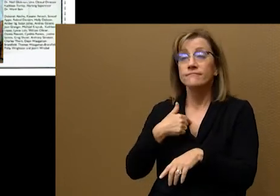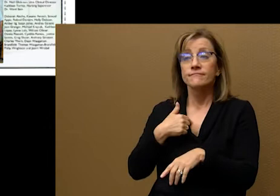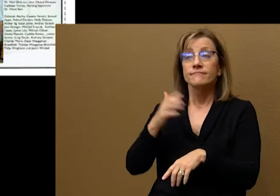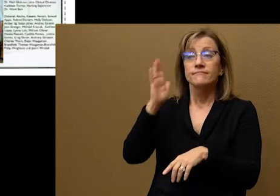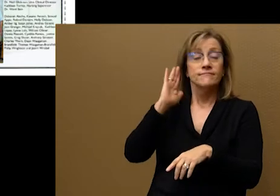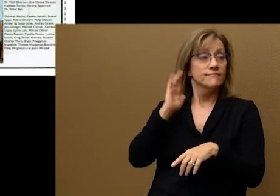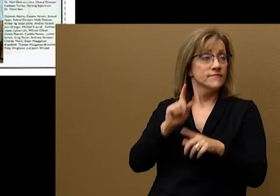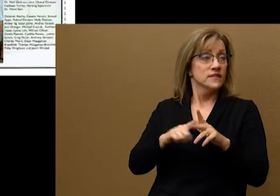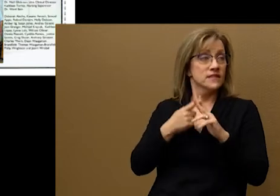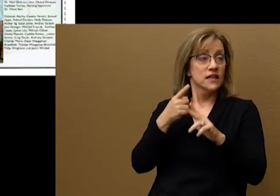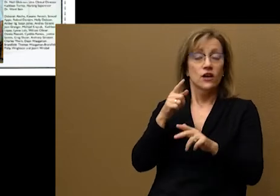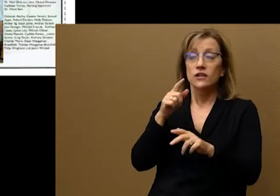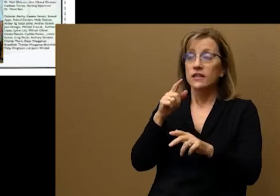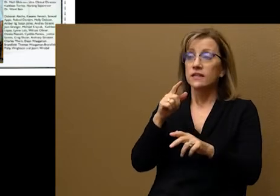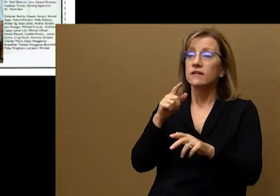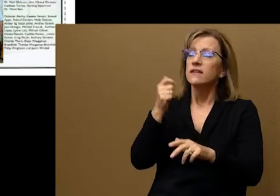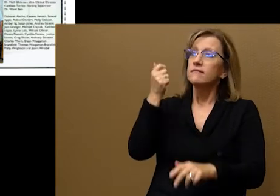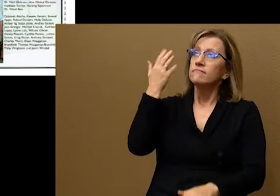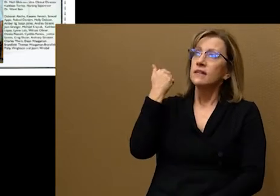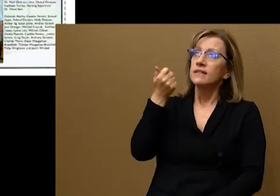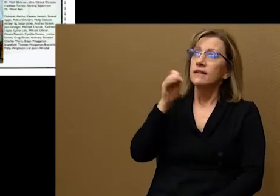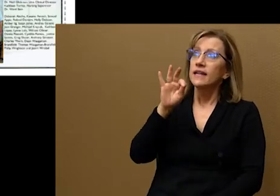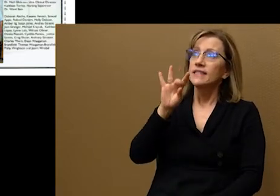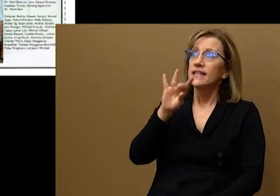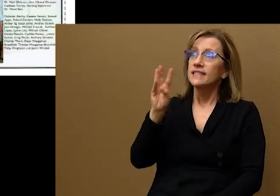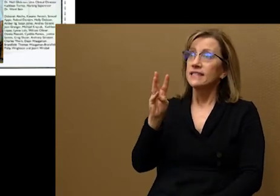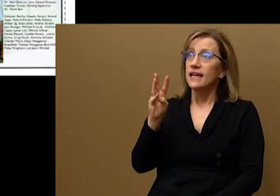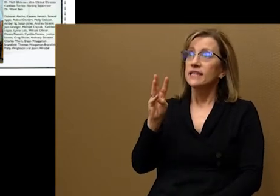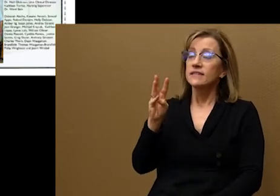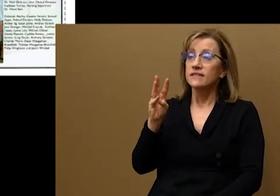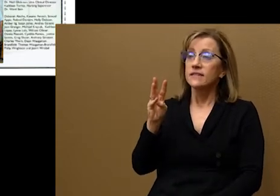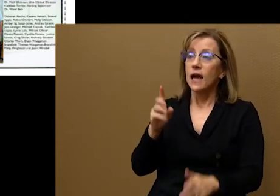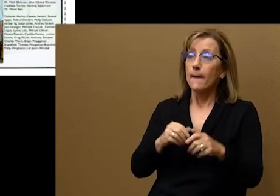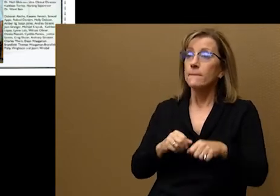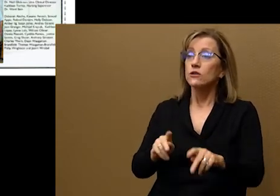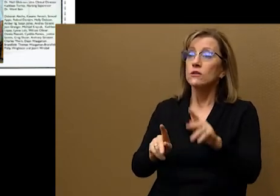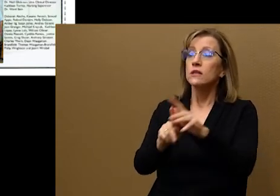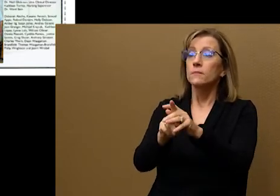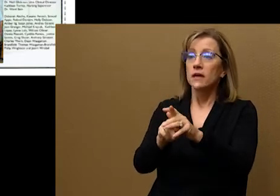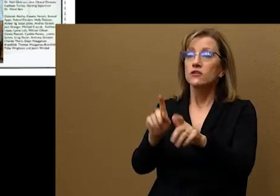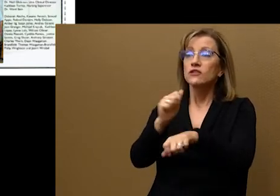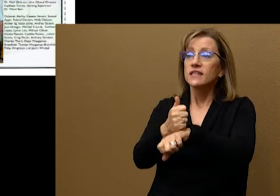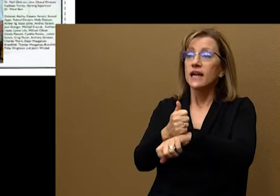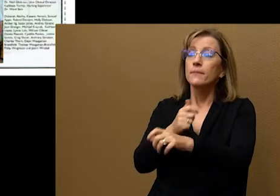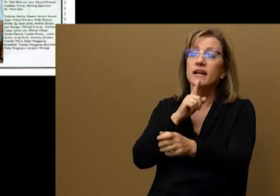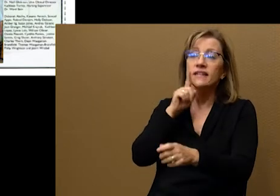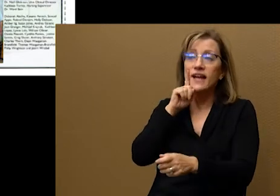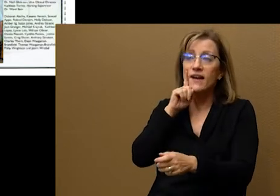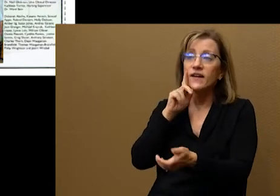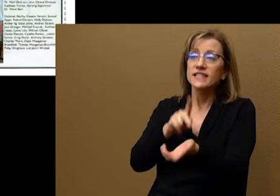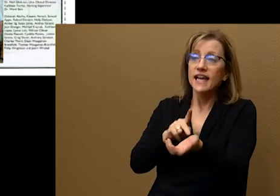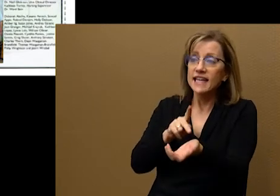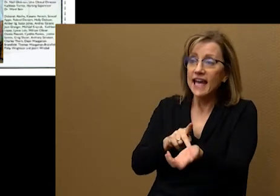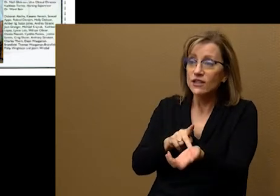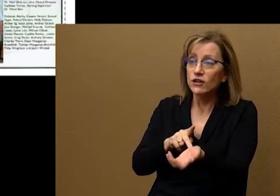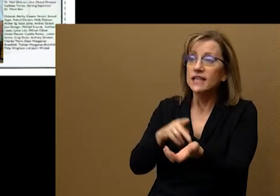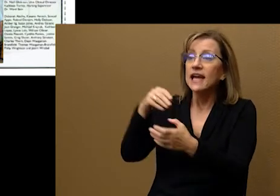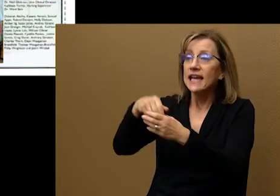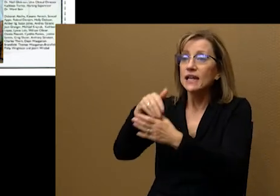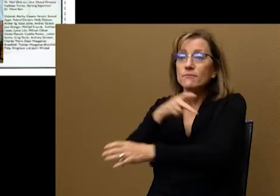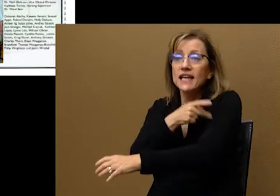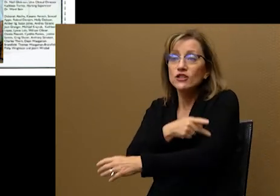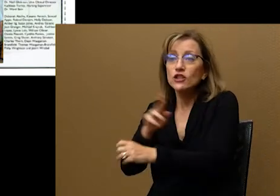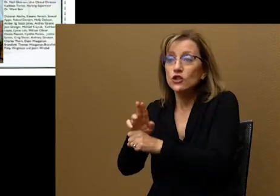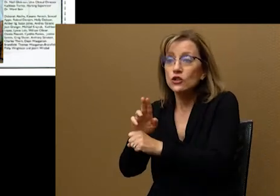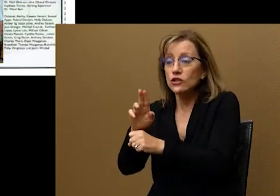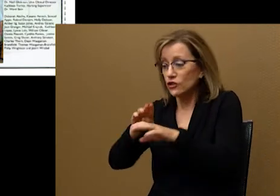I started out as a VR counselor. In 1986, the opportunity came up to set up a deaf psychiatric